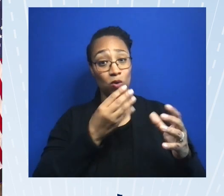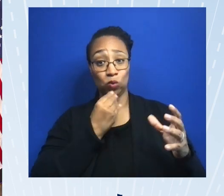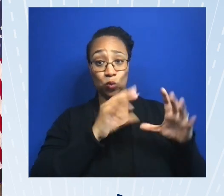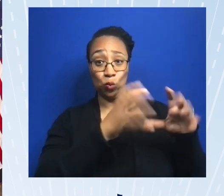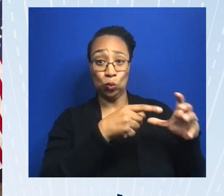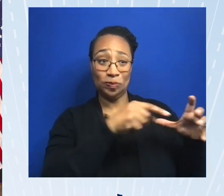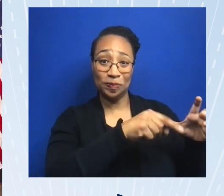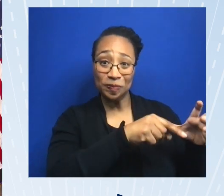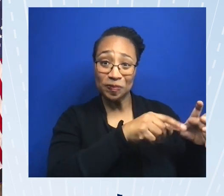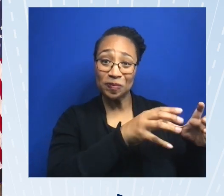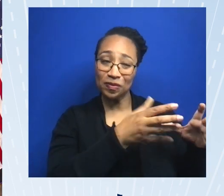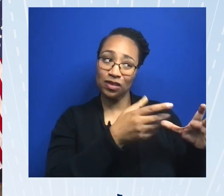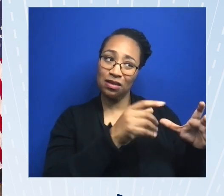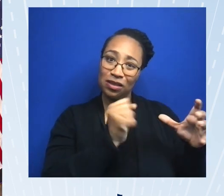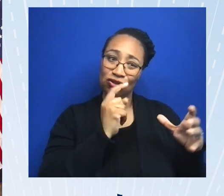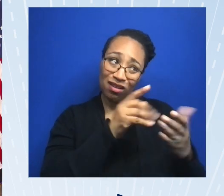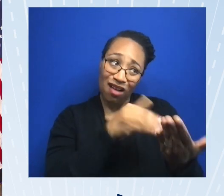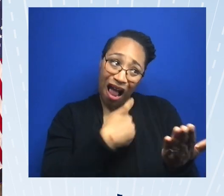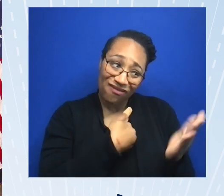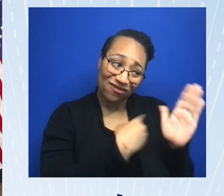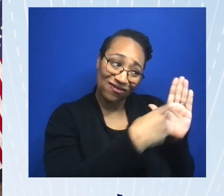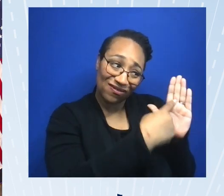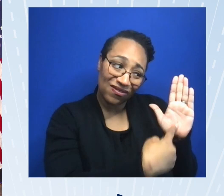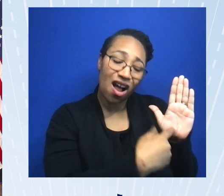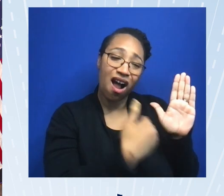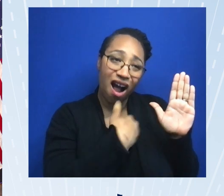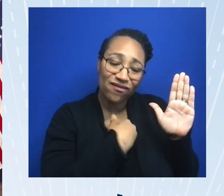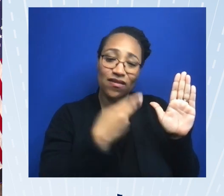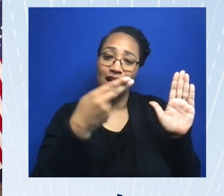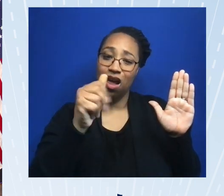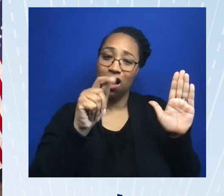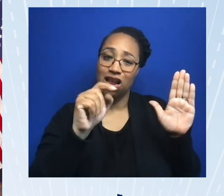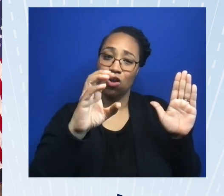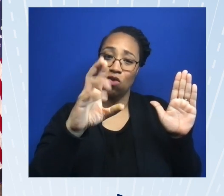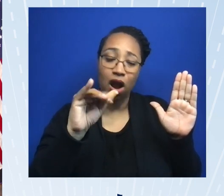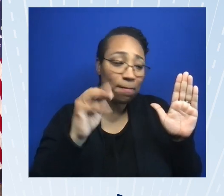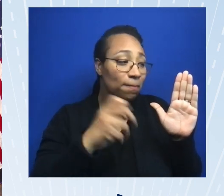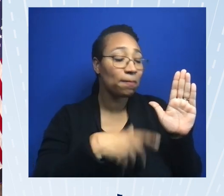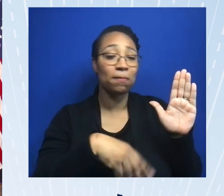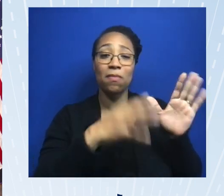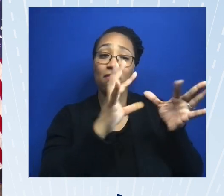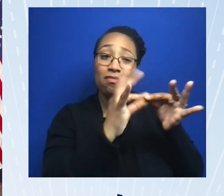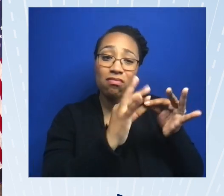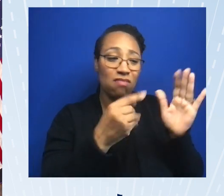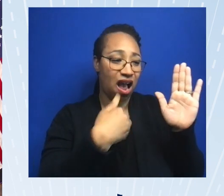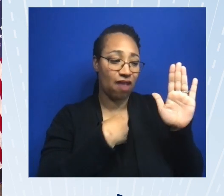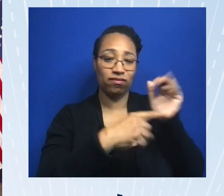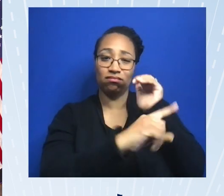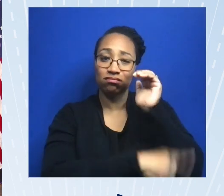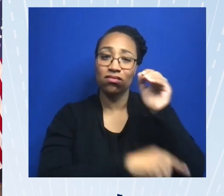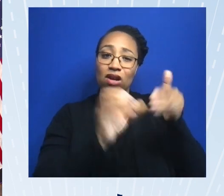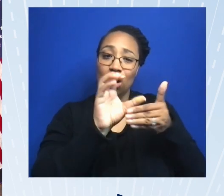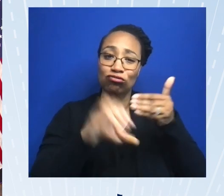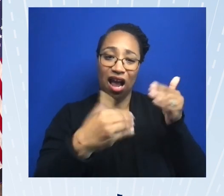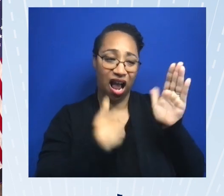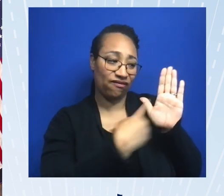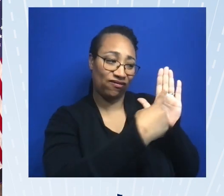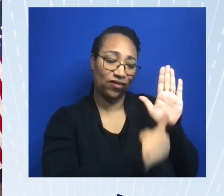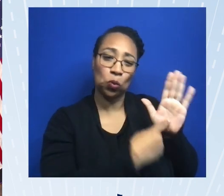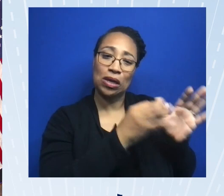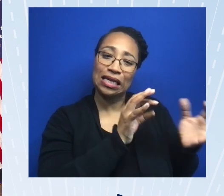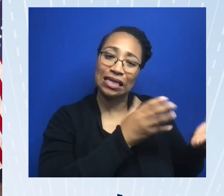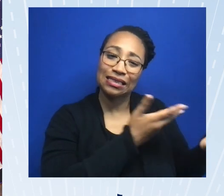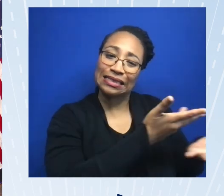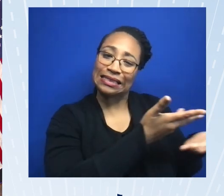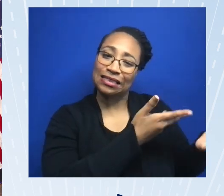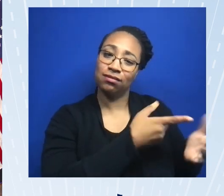The President has also called on Congress to remove the special immunity for online platforms and to impose stronger